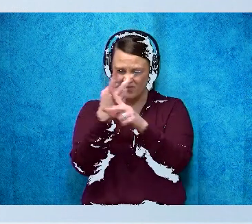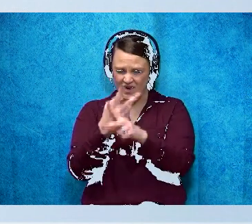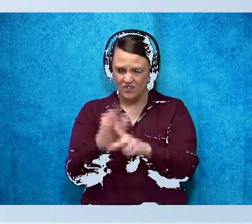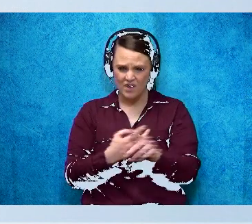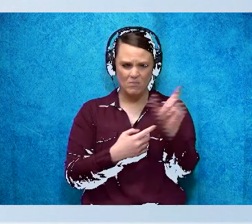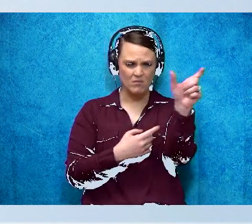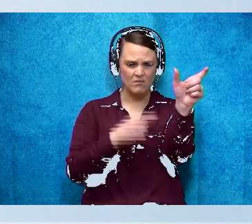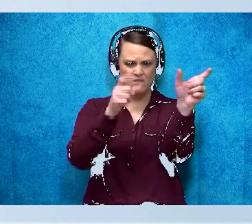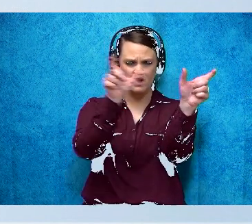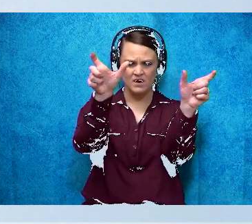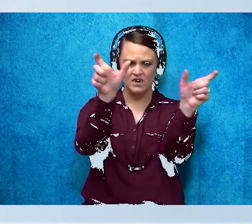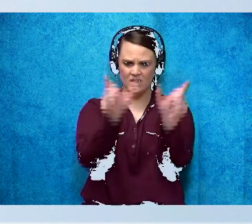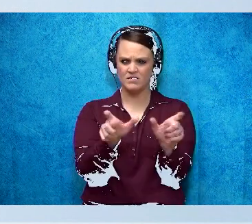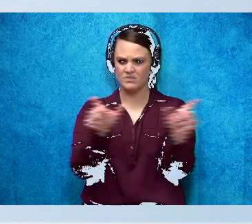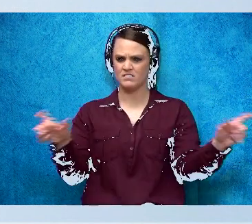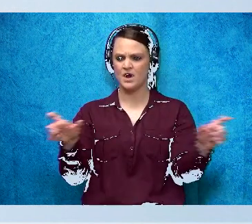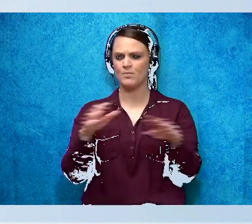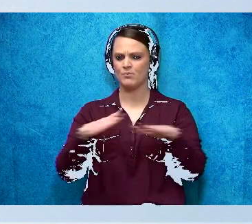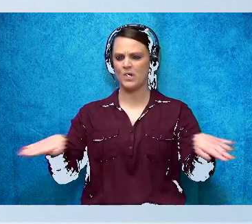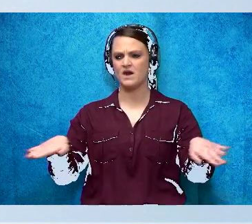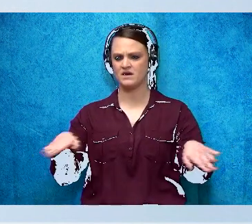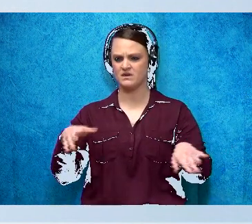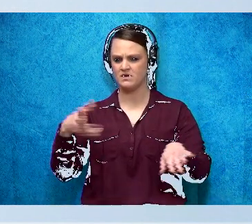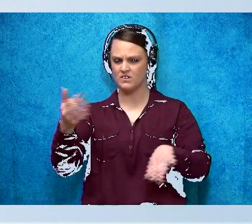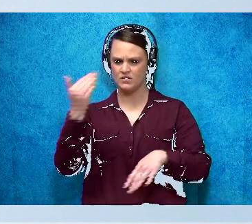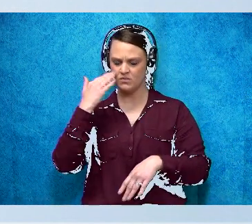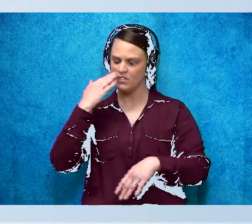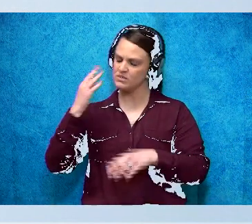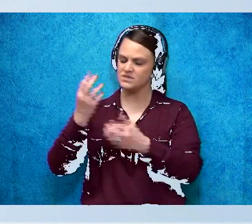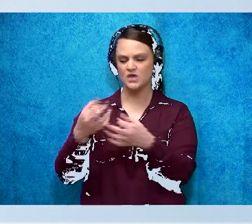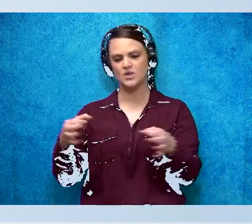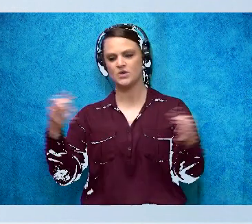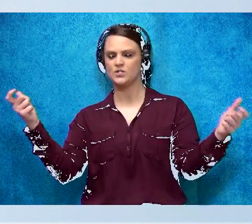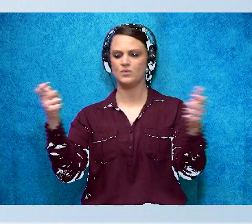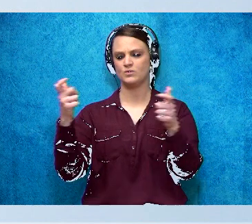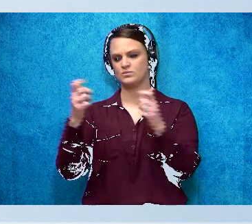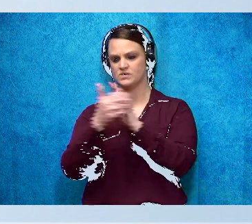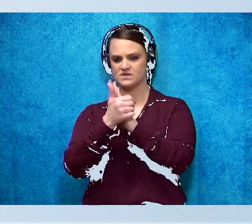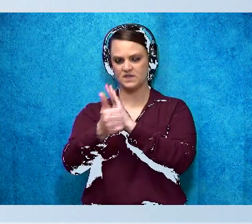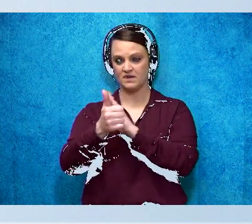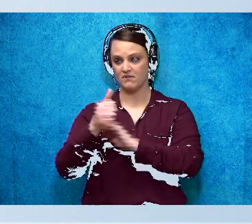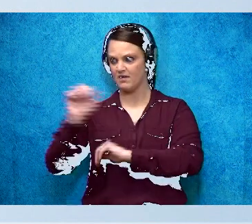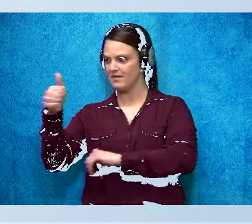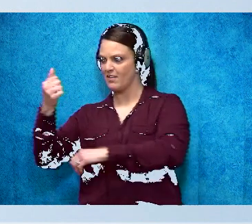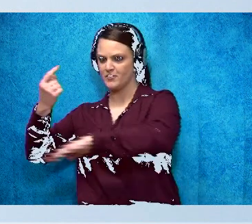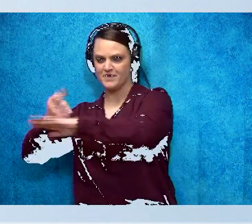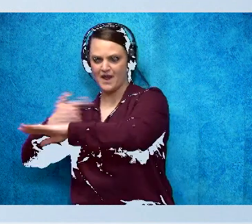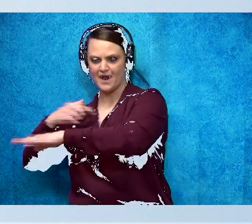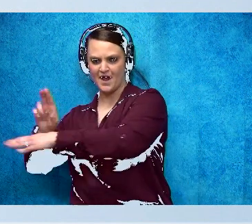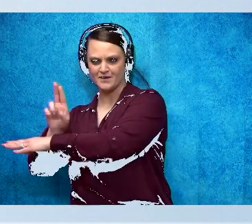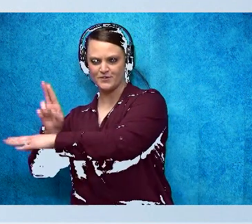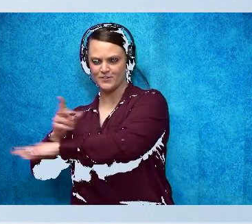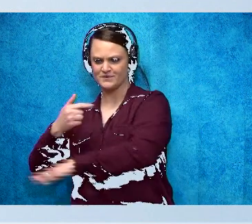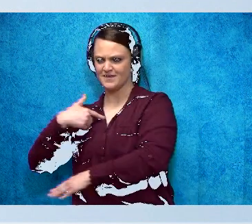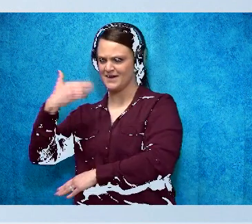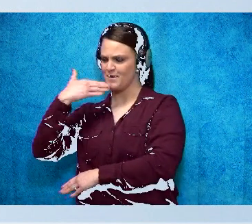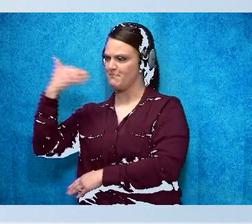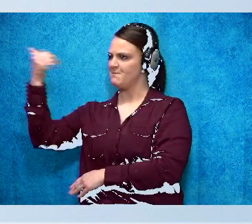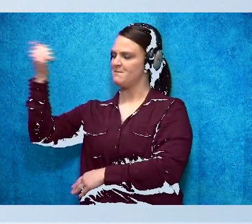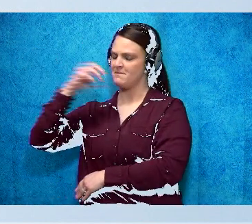into parts. It's a very huge skill that you will use forever and ever and ever. I used it the other day, and I'm older than